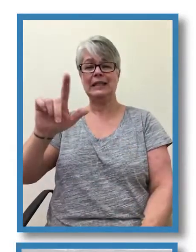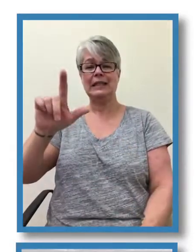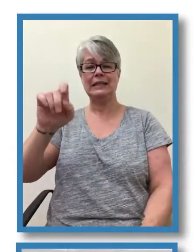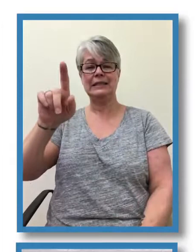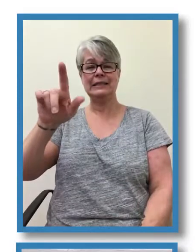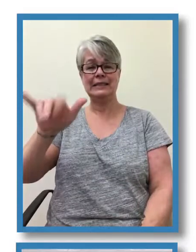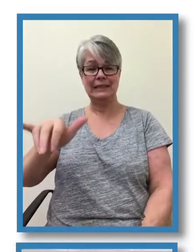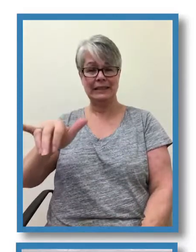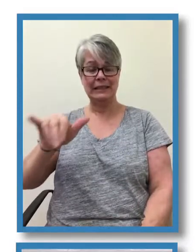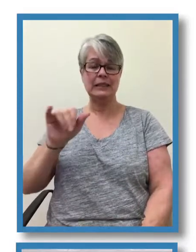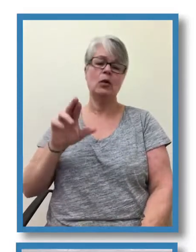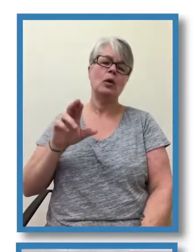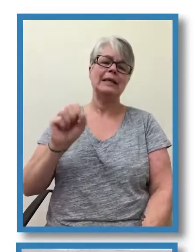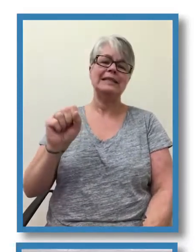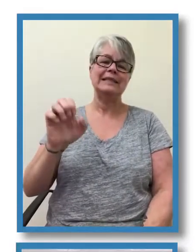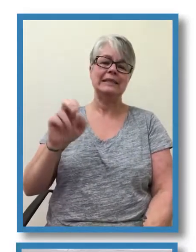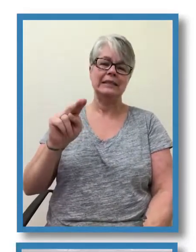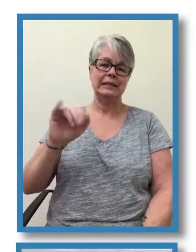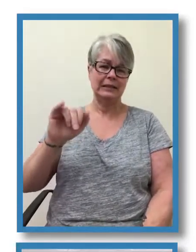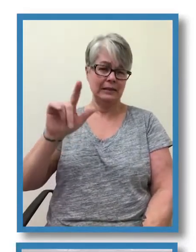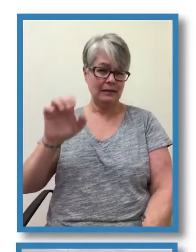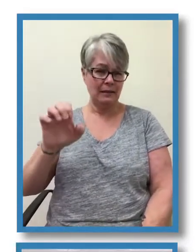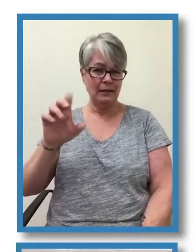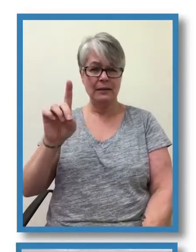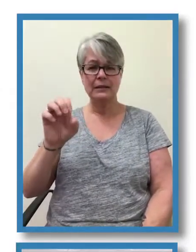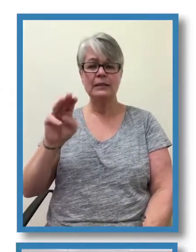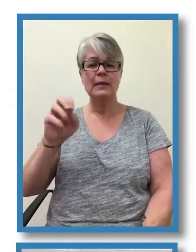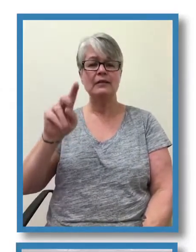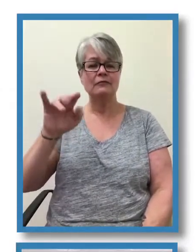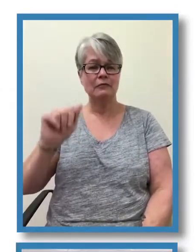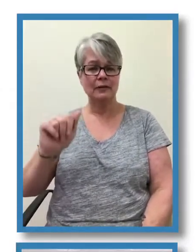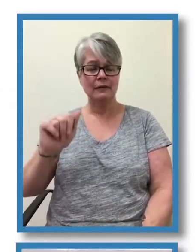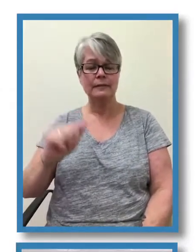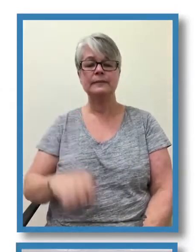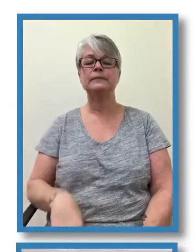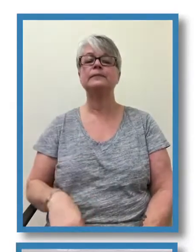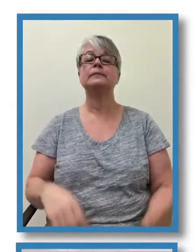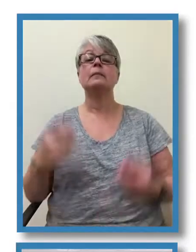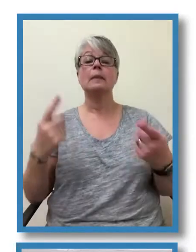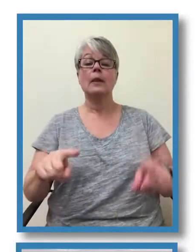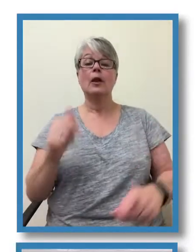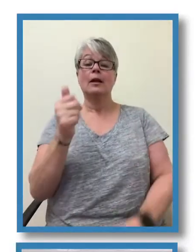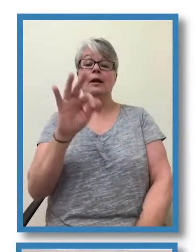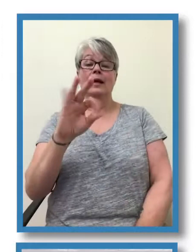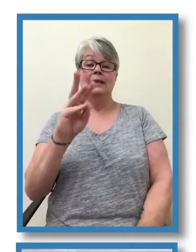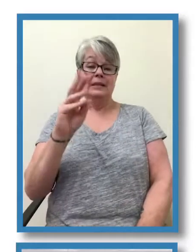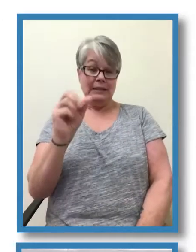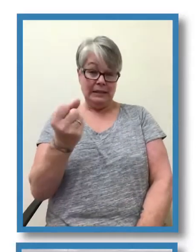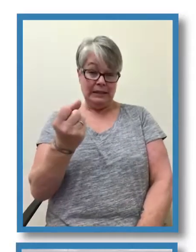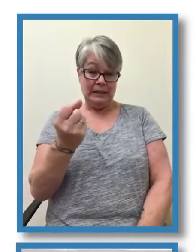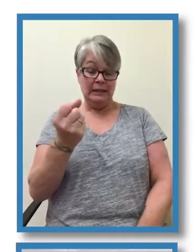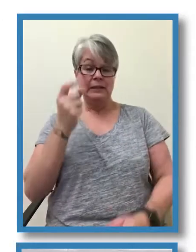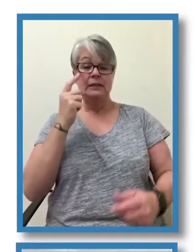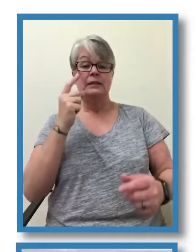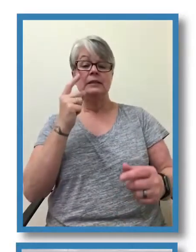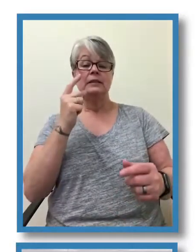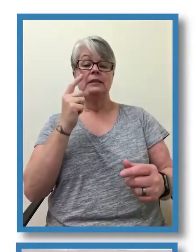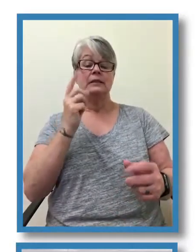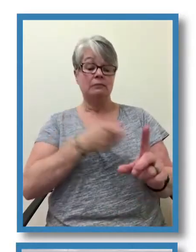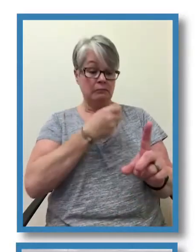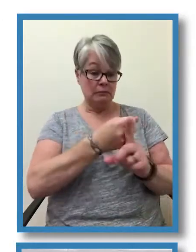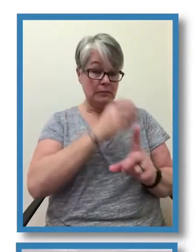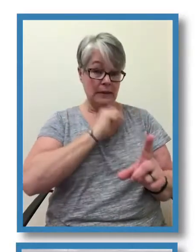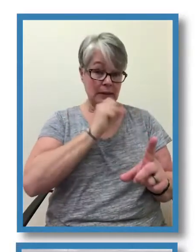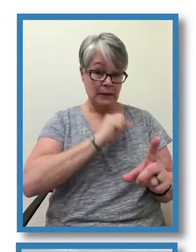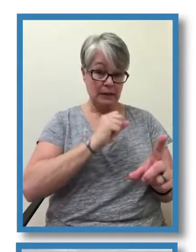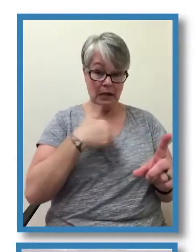at a young age and an old age, the changes were exactly the same. So these terms that are listed there are really synonymous. They all